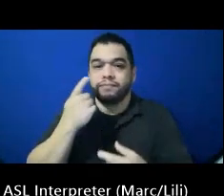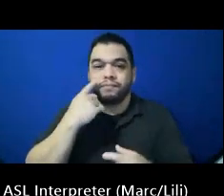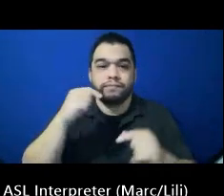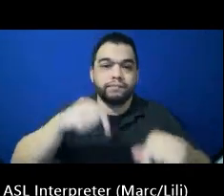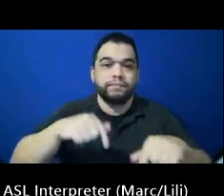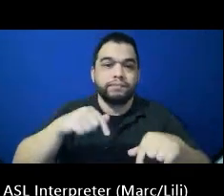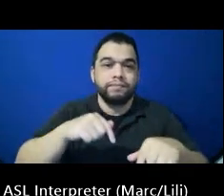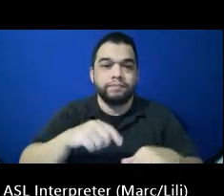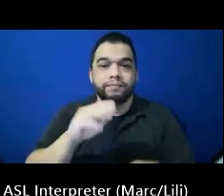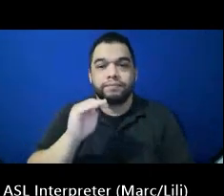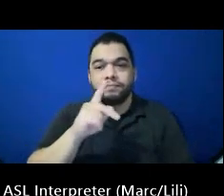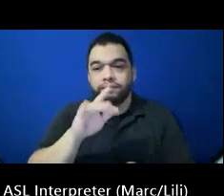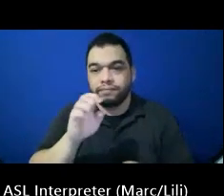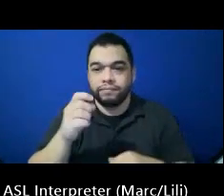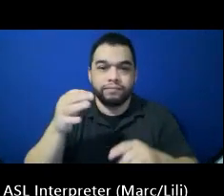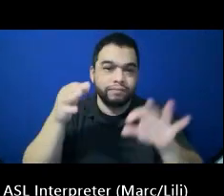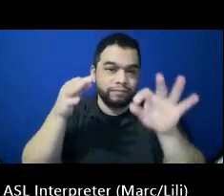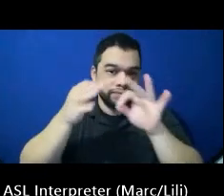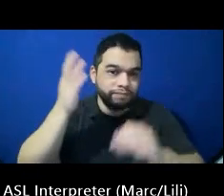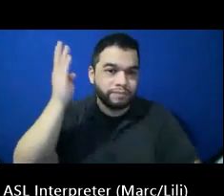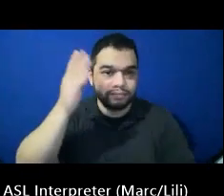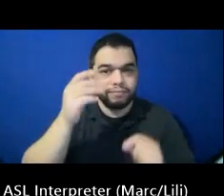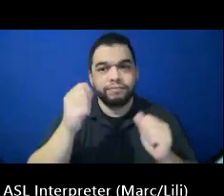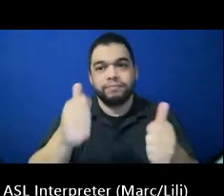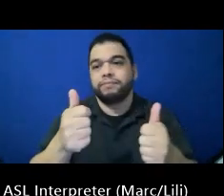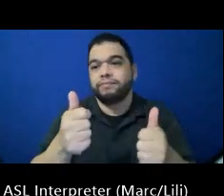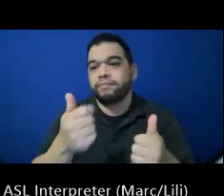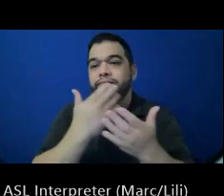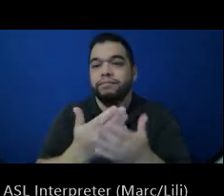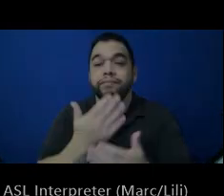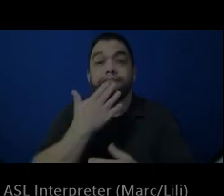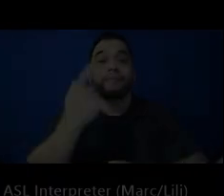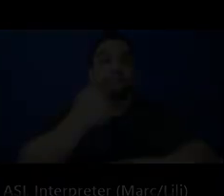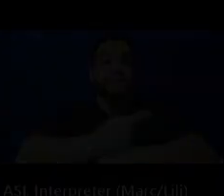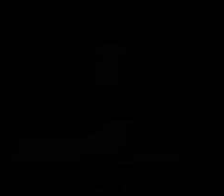thank you for this literacy modules. Have a great day. Thank you.